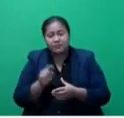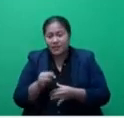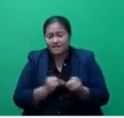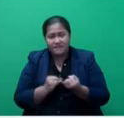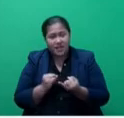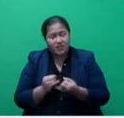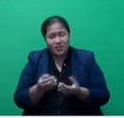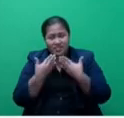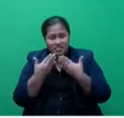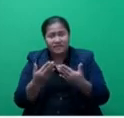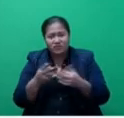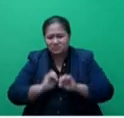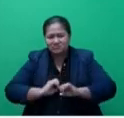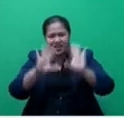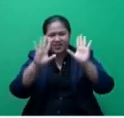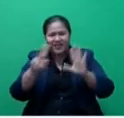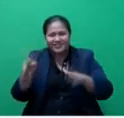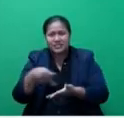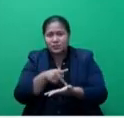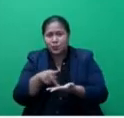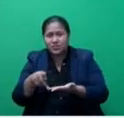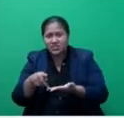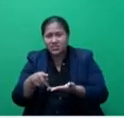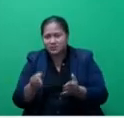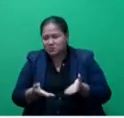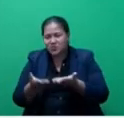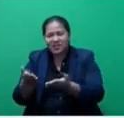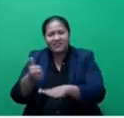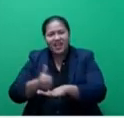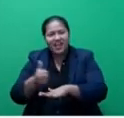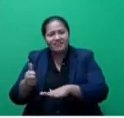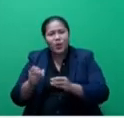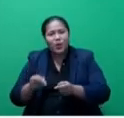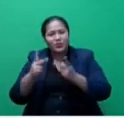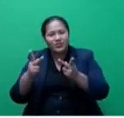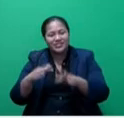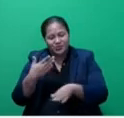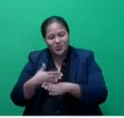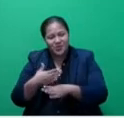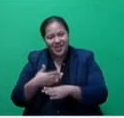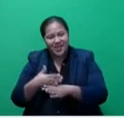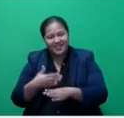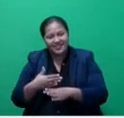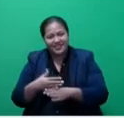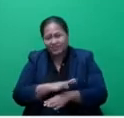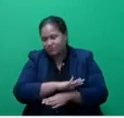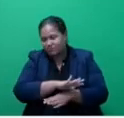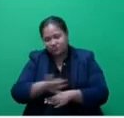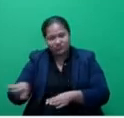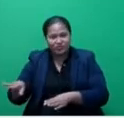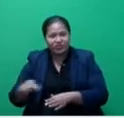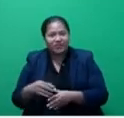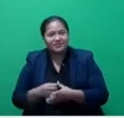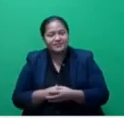has sacrificed his position to perhaps give government the opportunity to cooperate across the aisle. In closing, Mr.